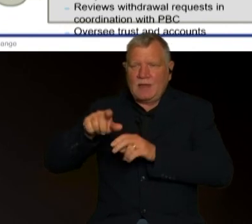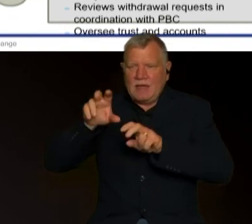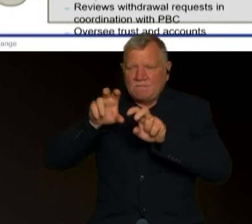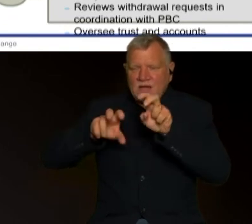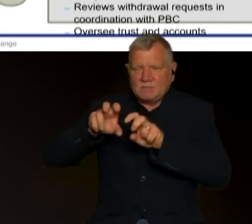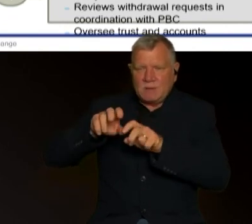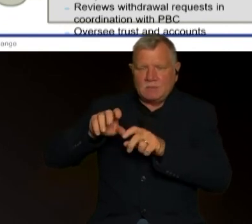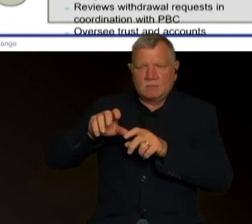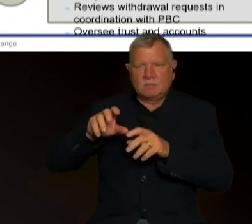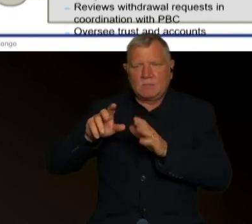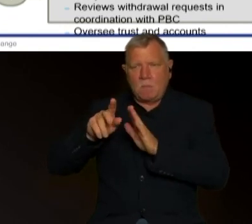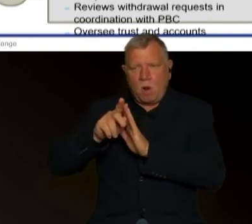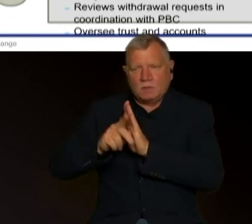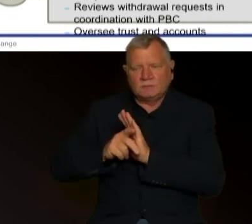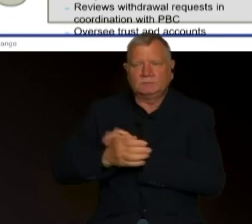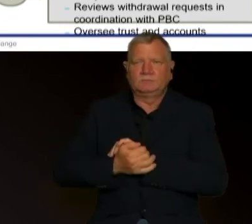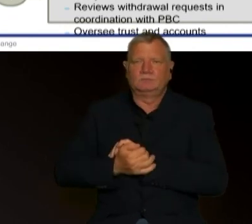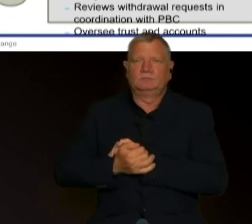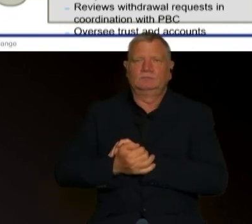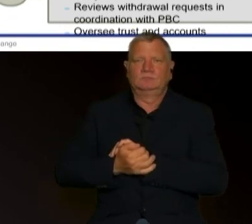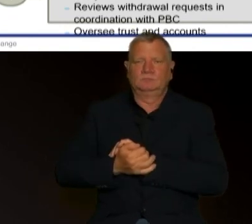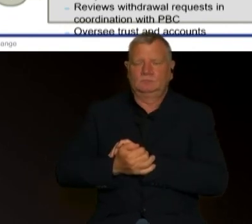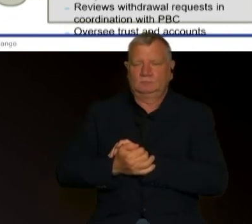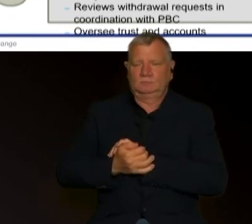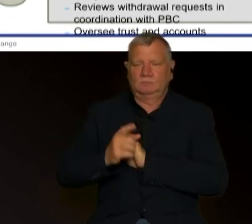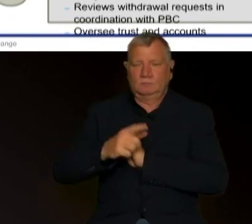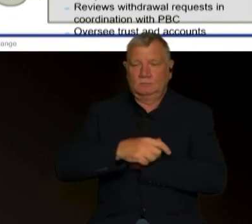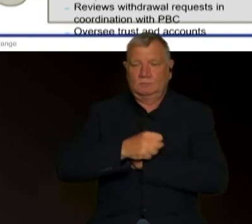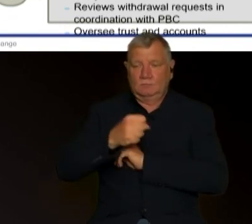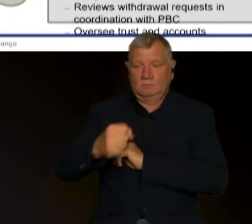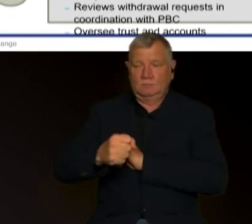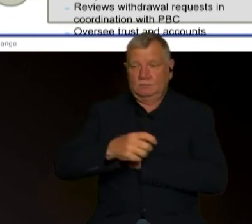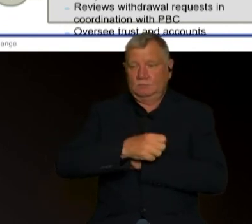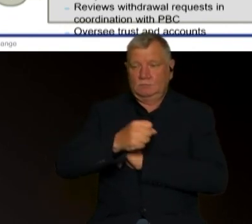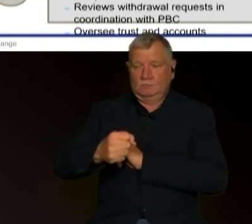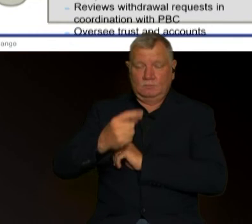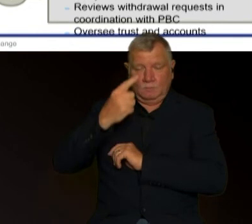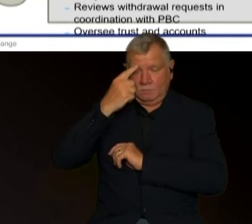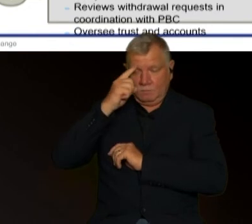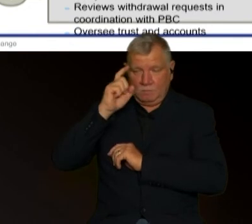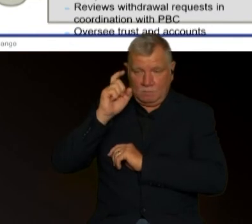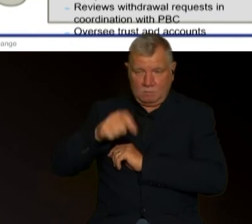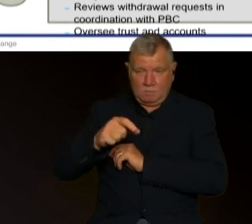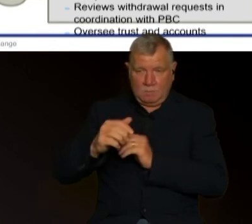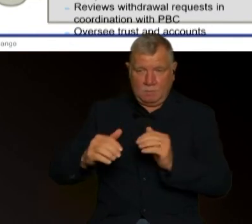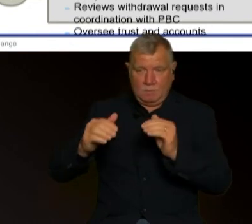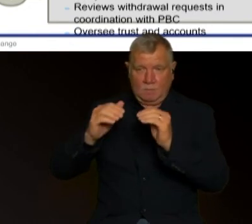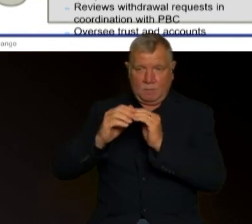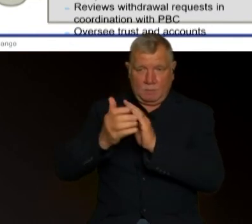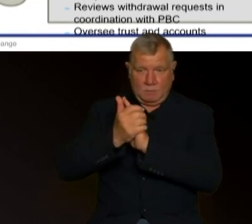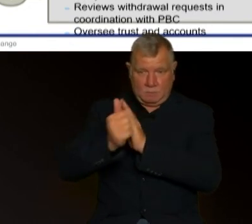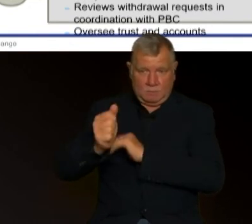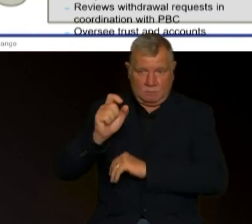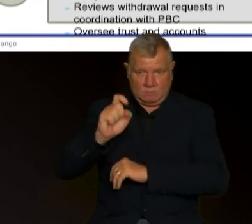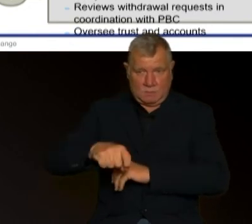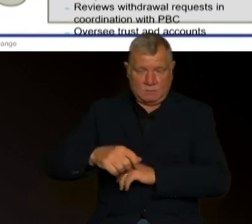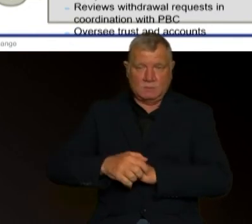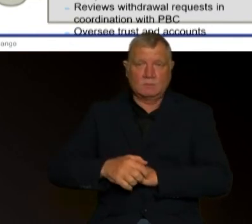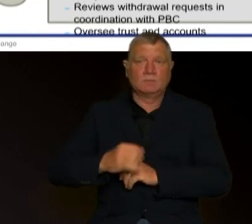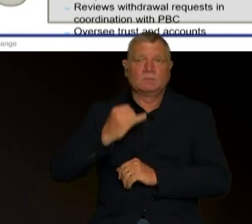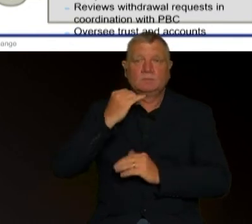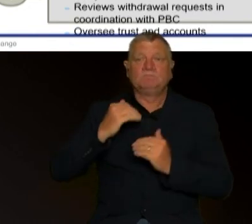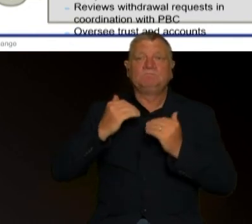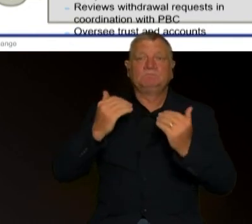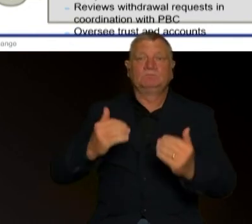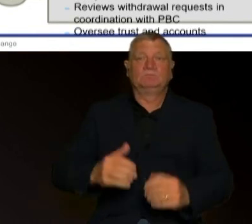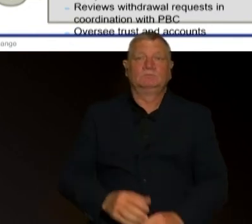policy. Nominees to the Pension Reserve Board must meet certain requirements and levels of expertise. If you can go to the